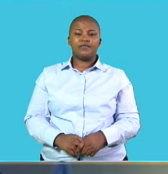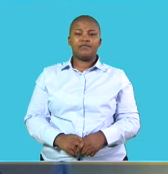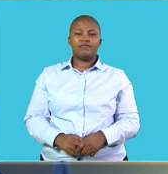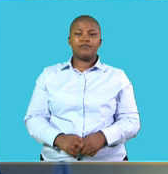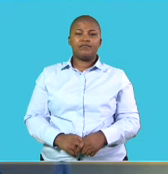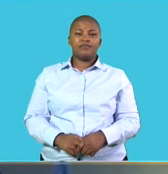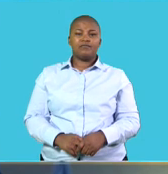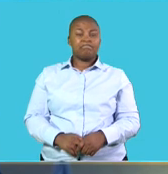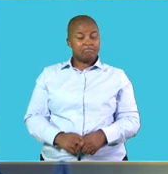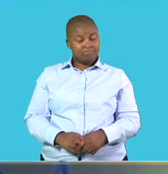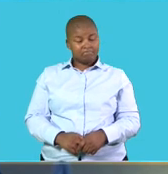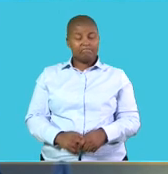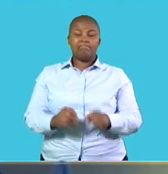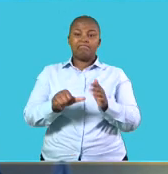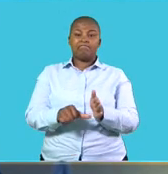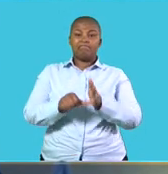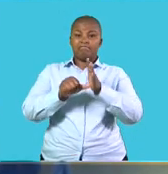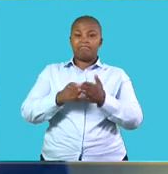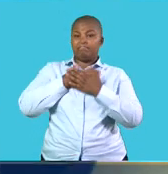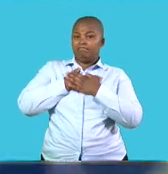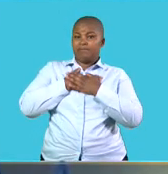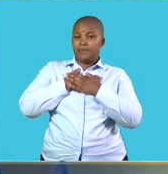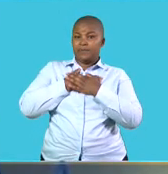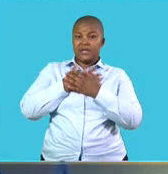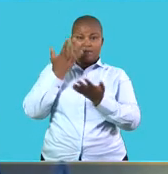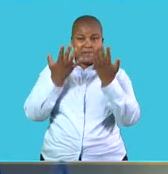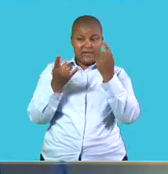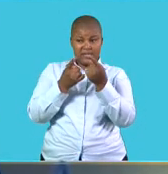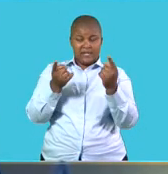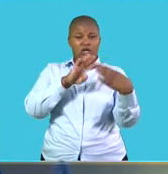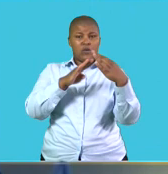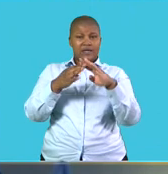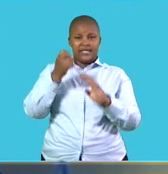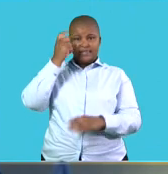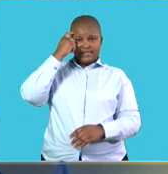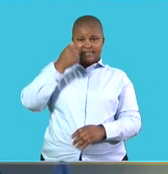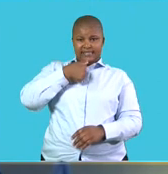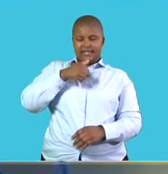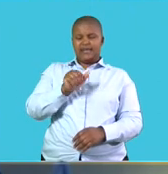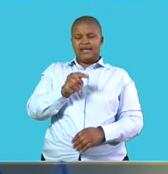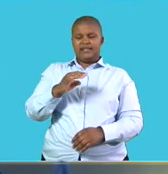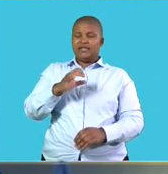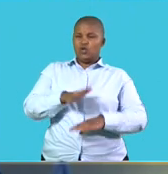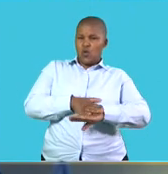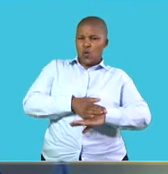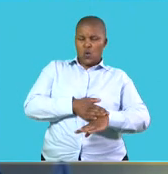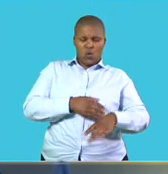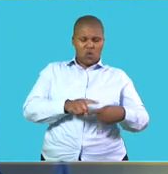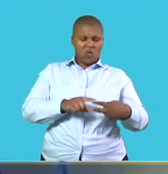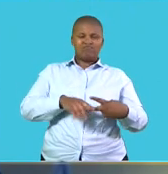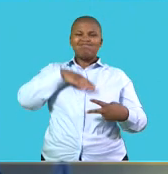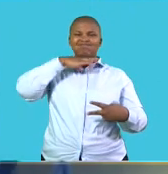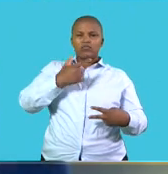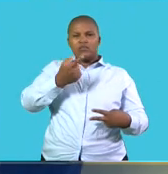in areas where they felt that we were either slow, where they felt that we have not done